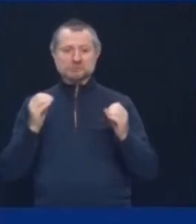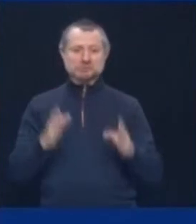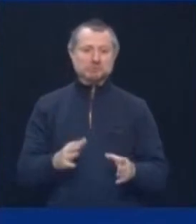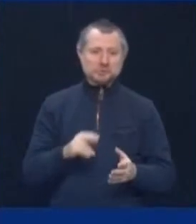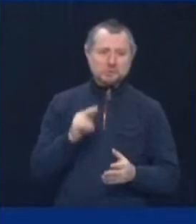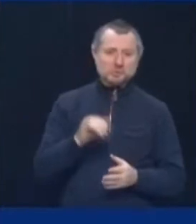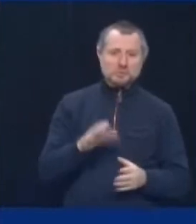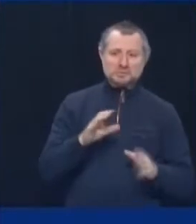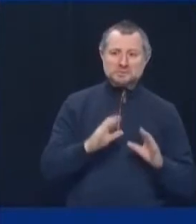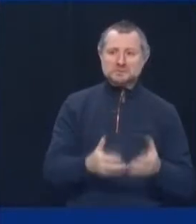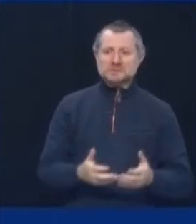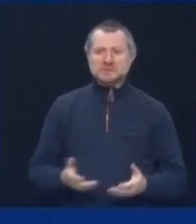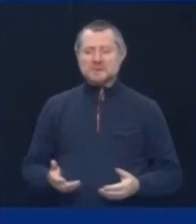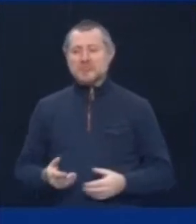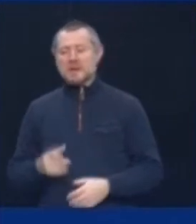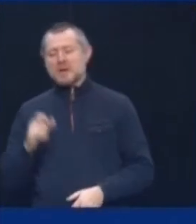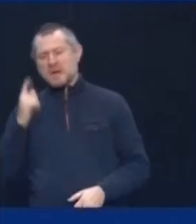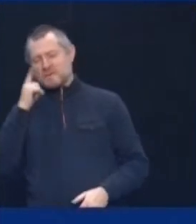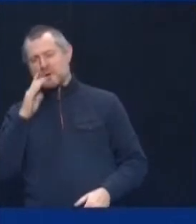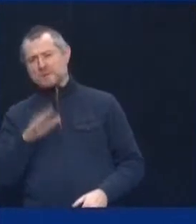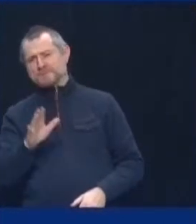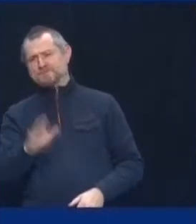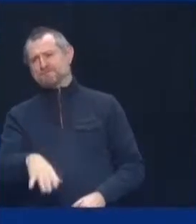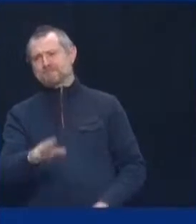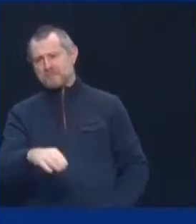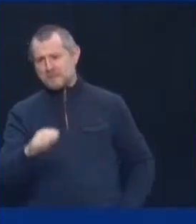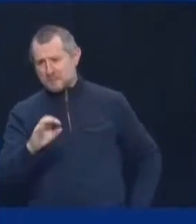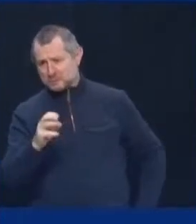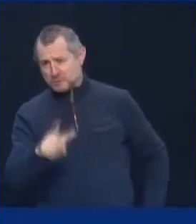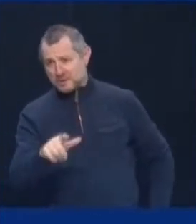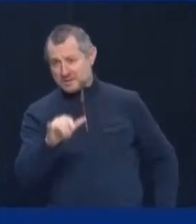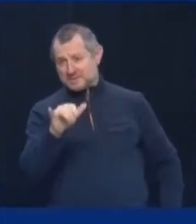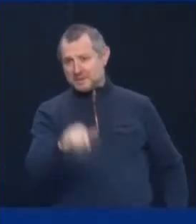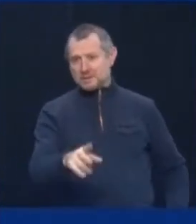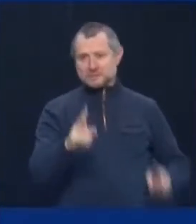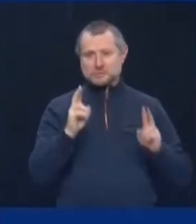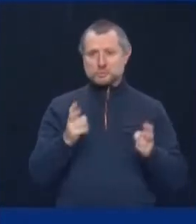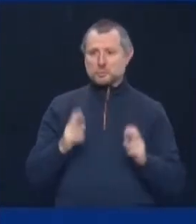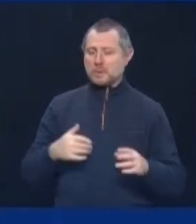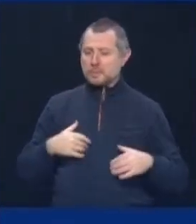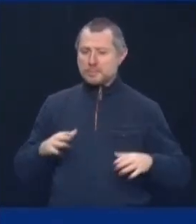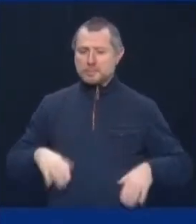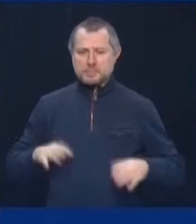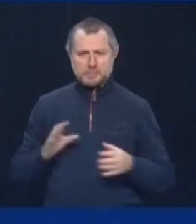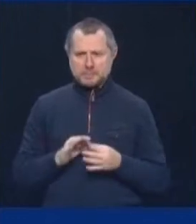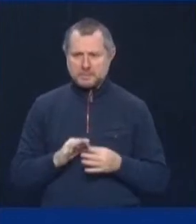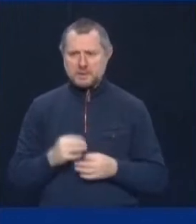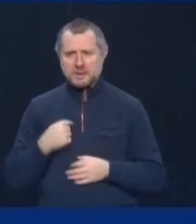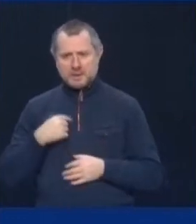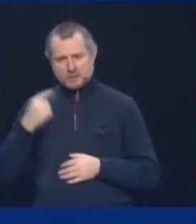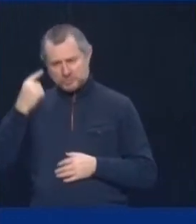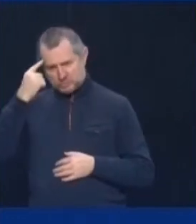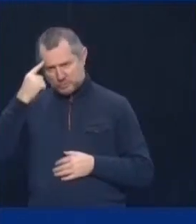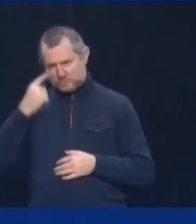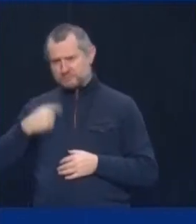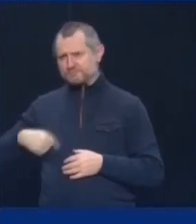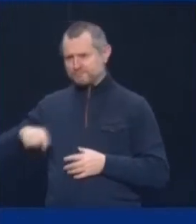Michelle, I have not weighed in on that. I thought it was something the council was considering weighing in